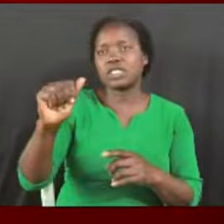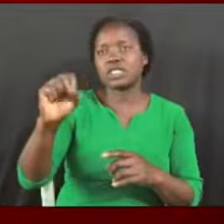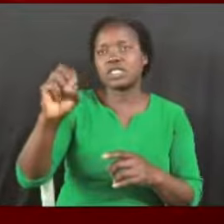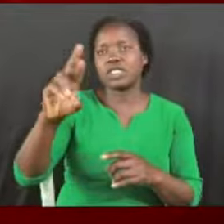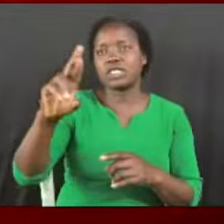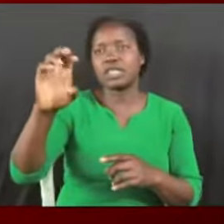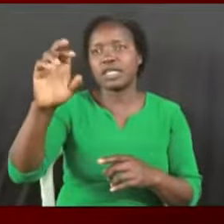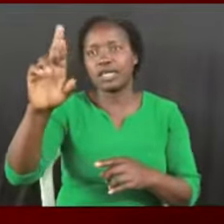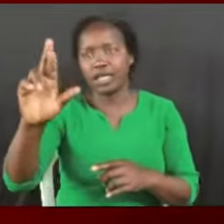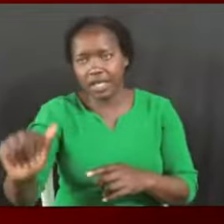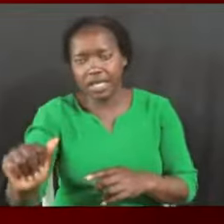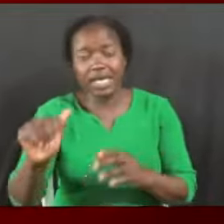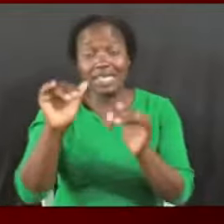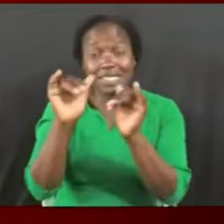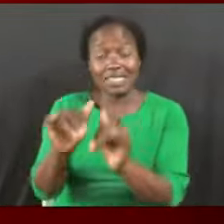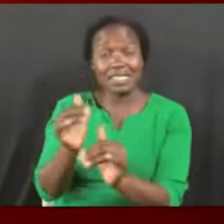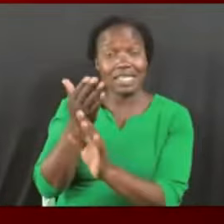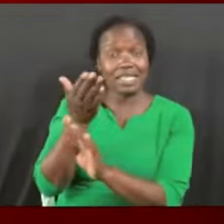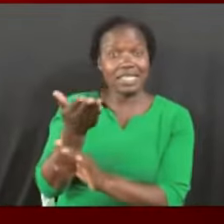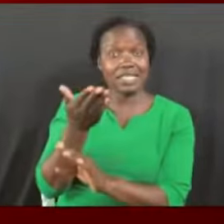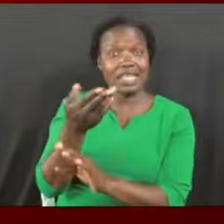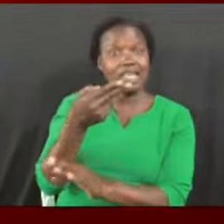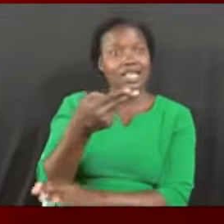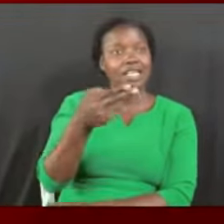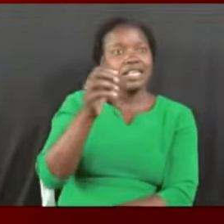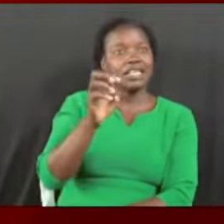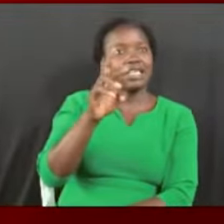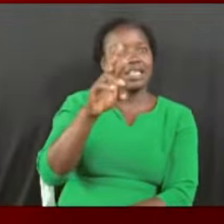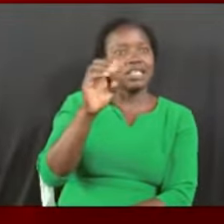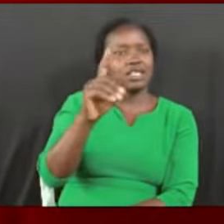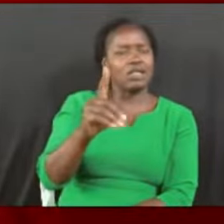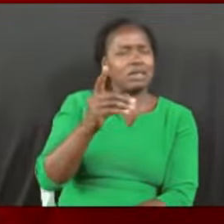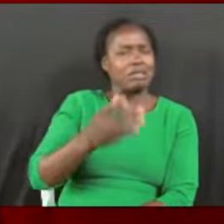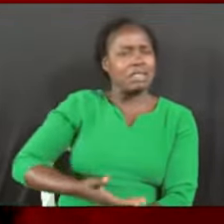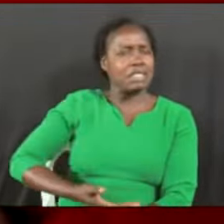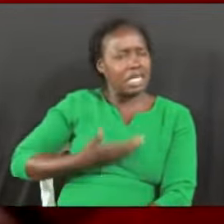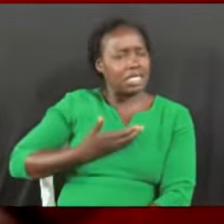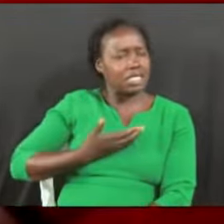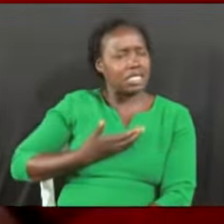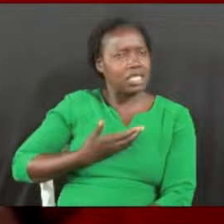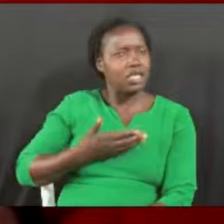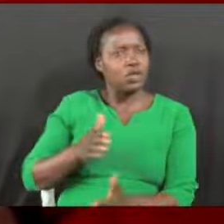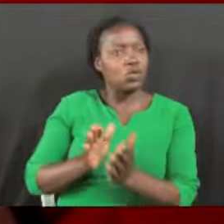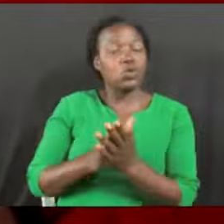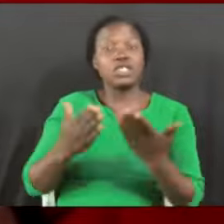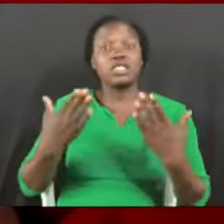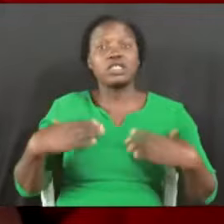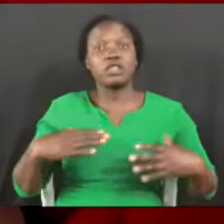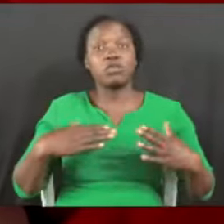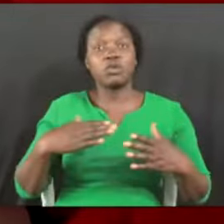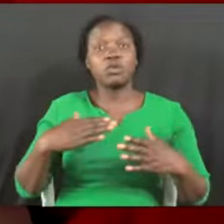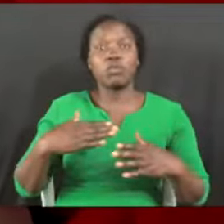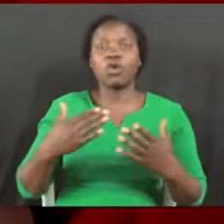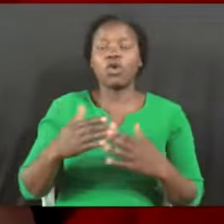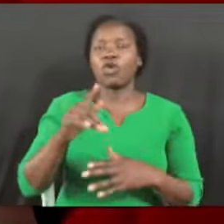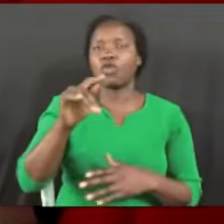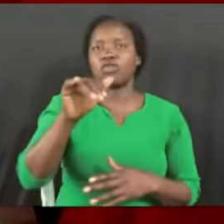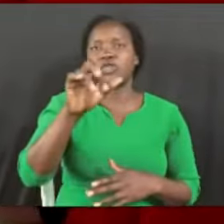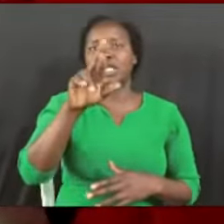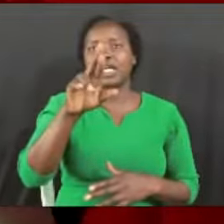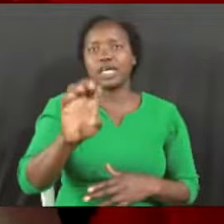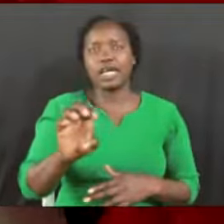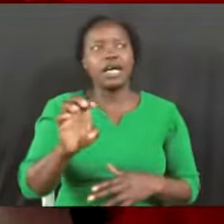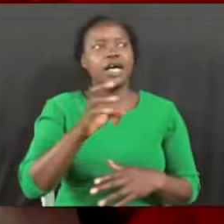there. Now Herod had been very angry with the people of Tyre and